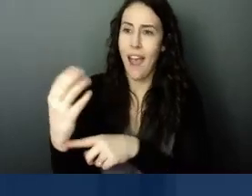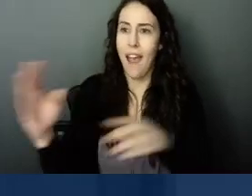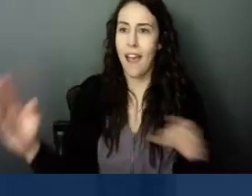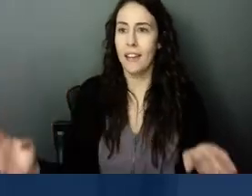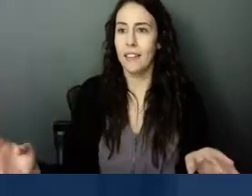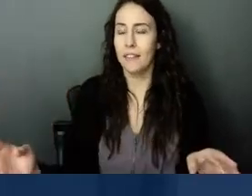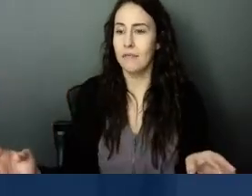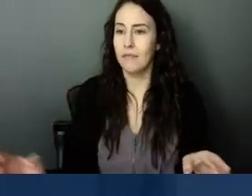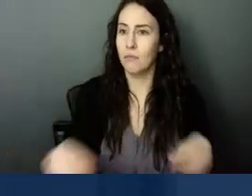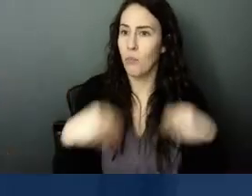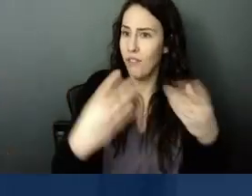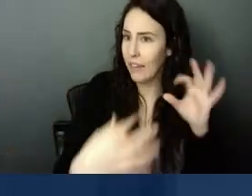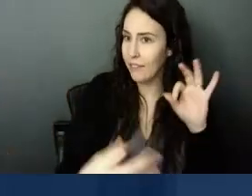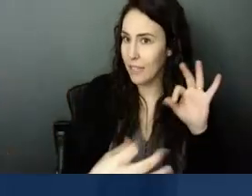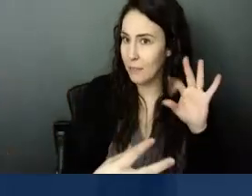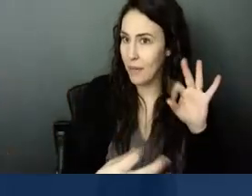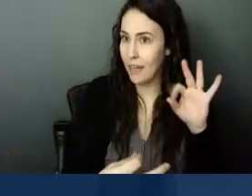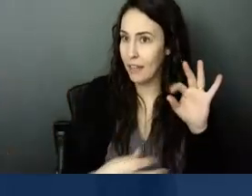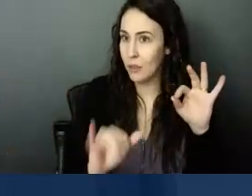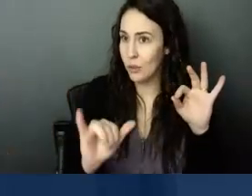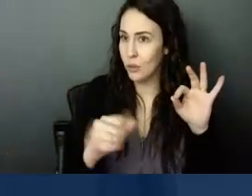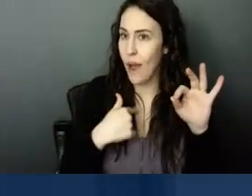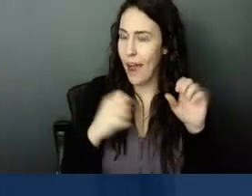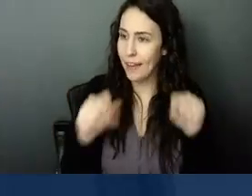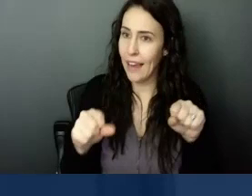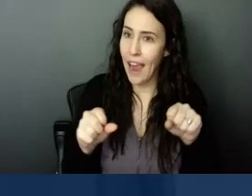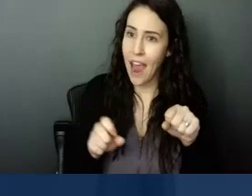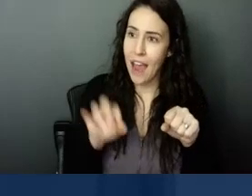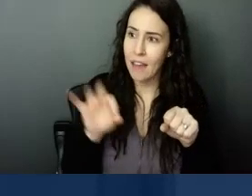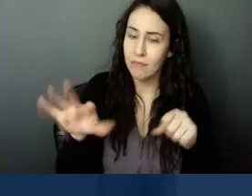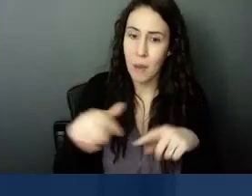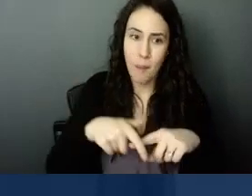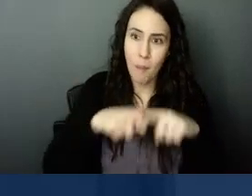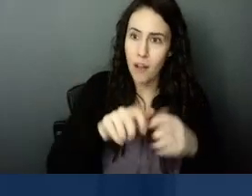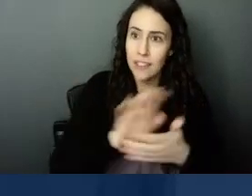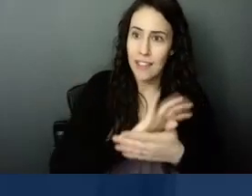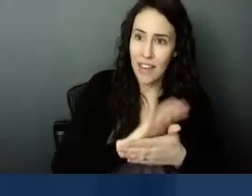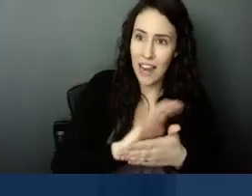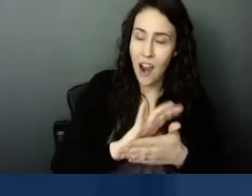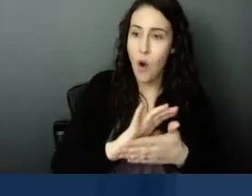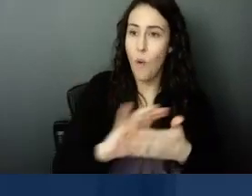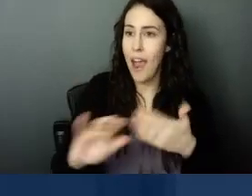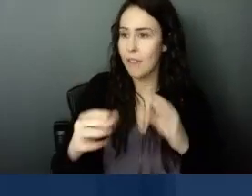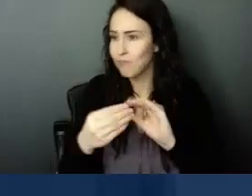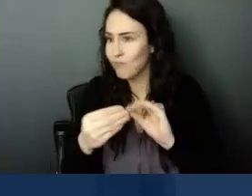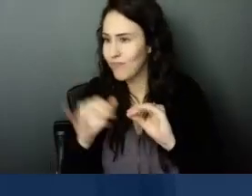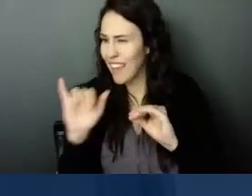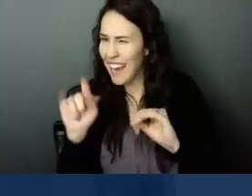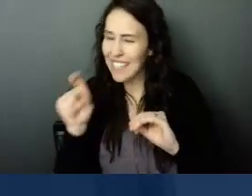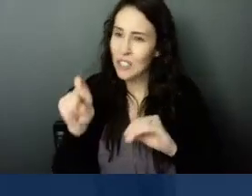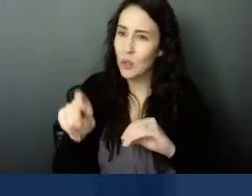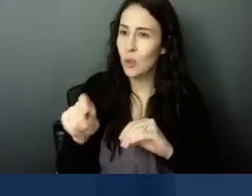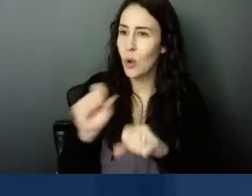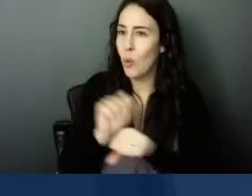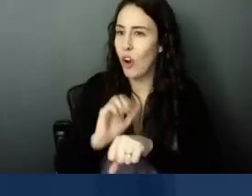them feedback, so I can give them context, and I can pause a video and I can say, hey, we need to work on this, or hey, you did this